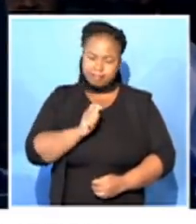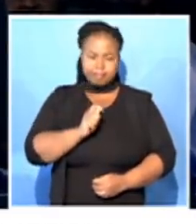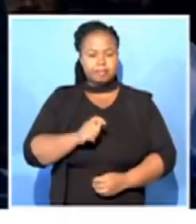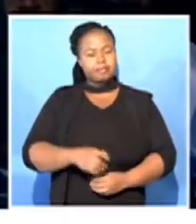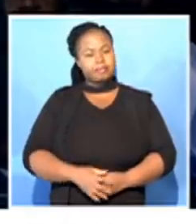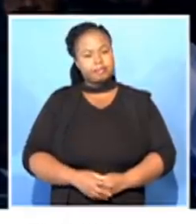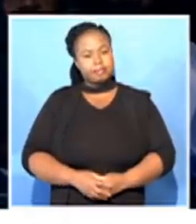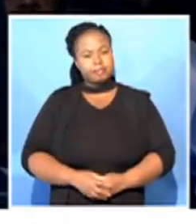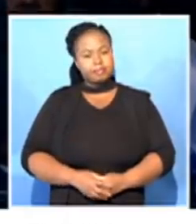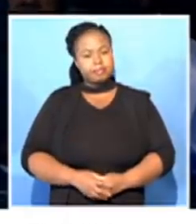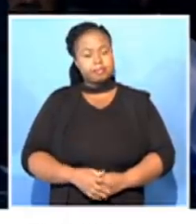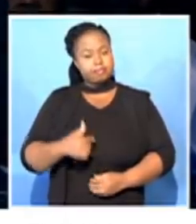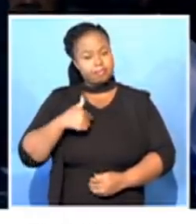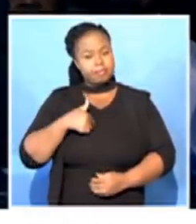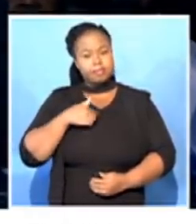and sincerely,